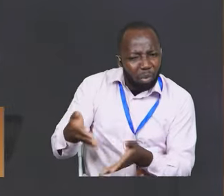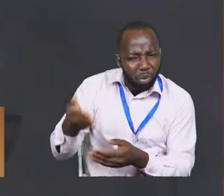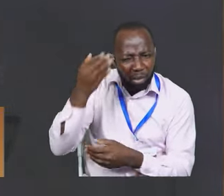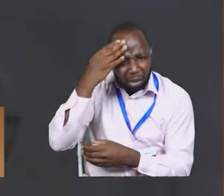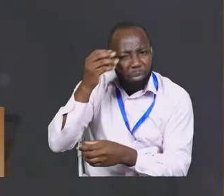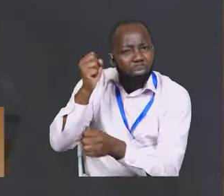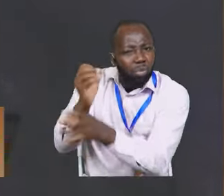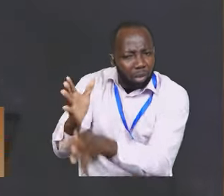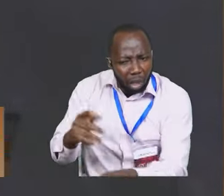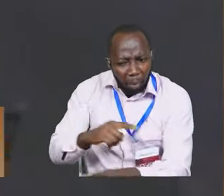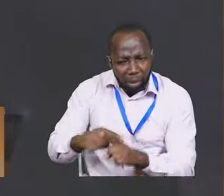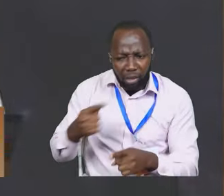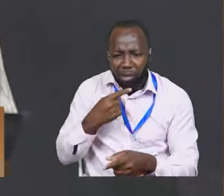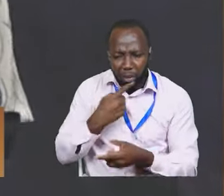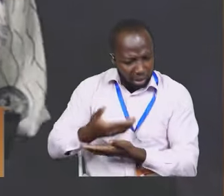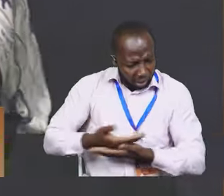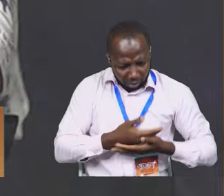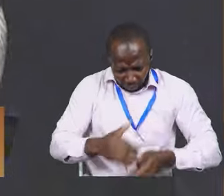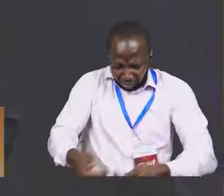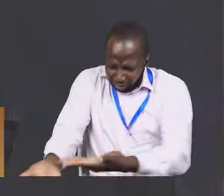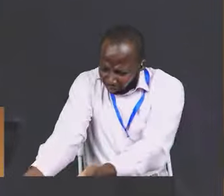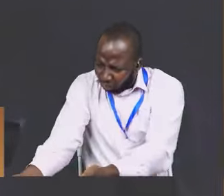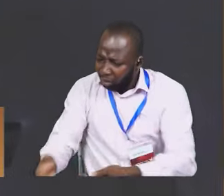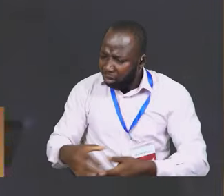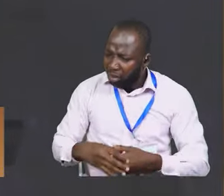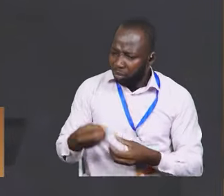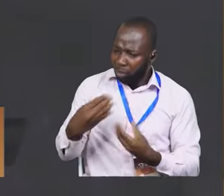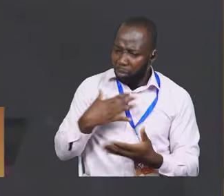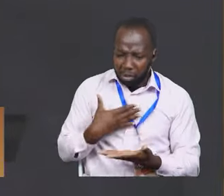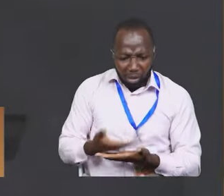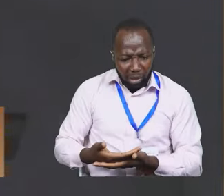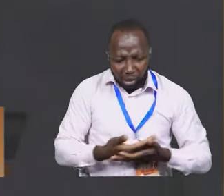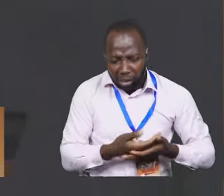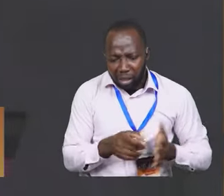knew me. What's the fuck calling no mommy? And so he said, give the child to me.